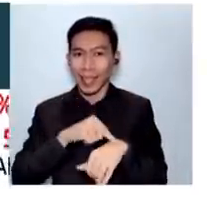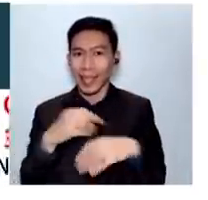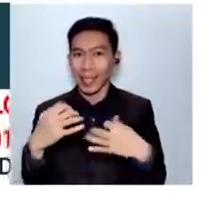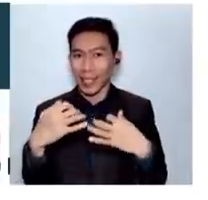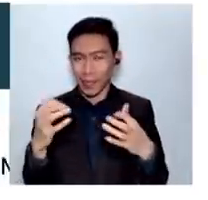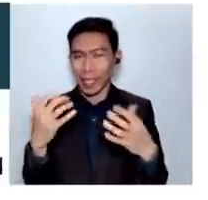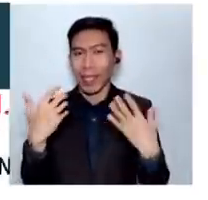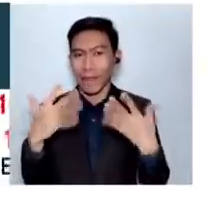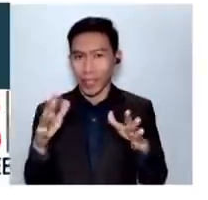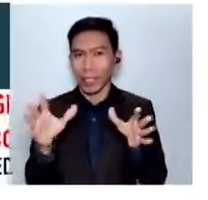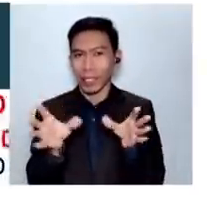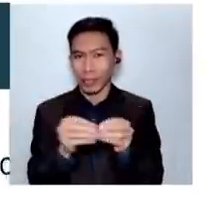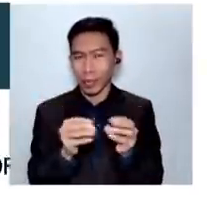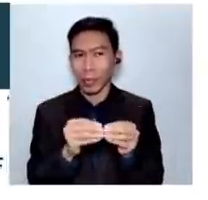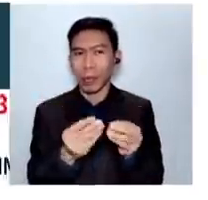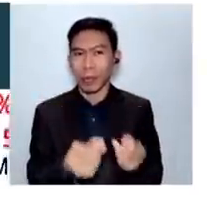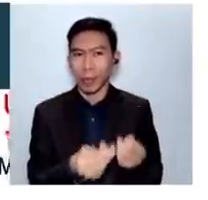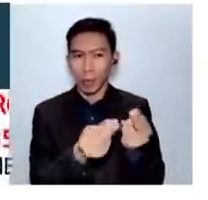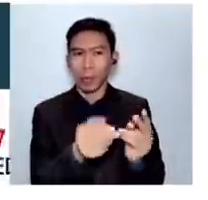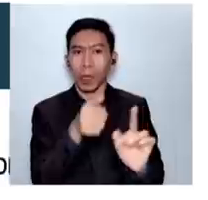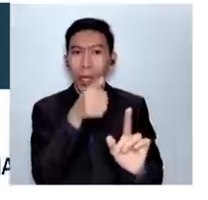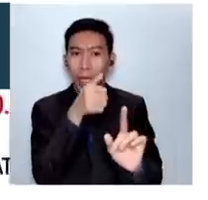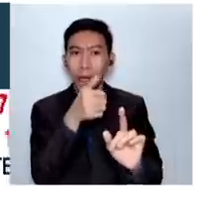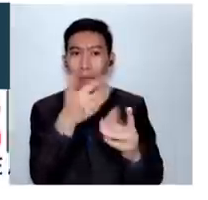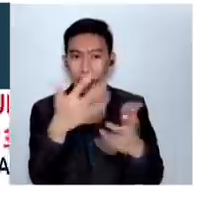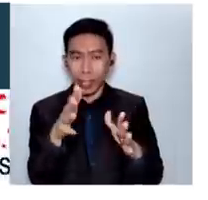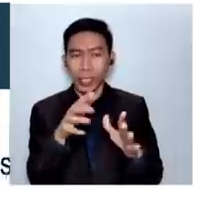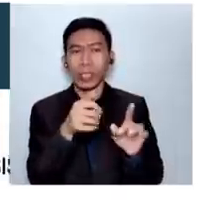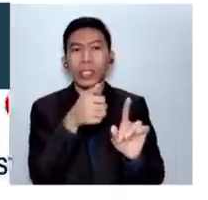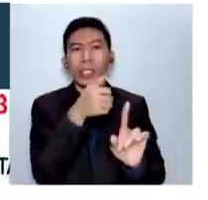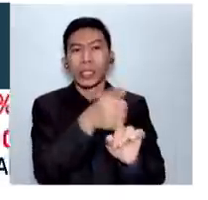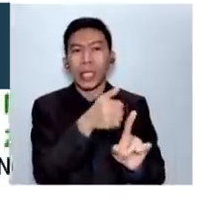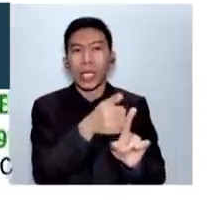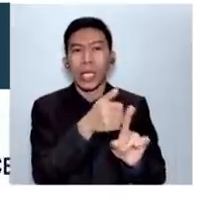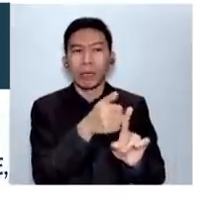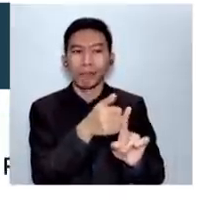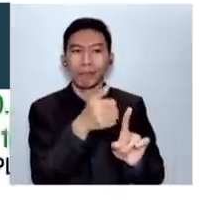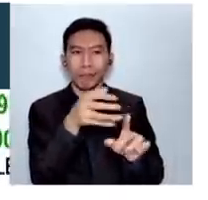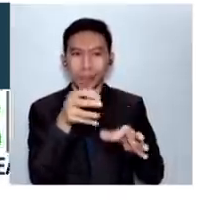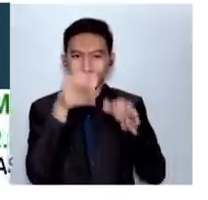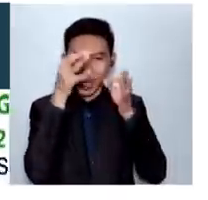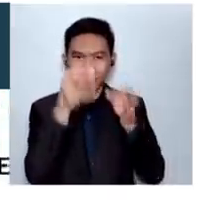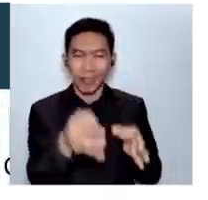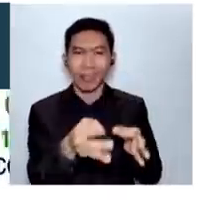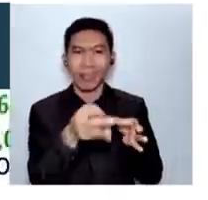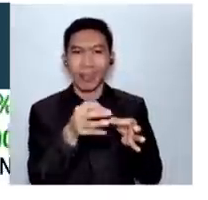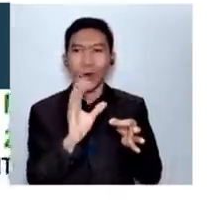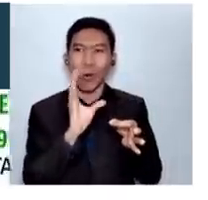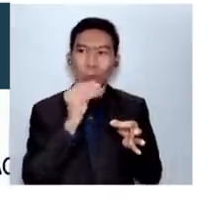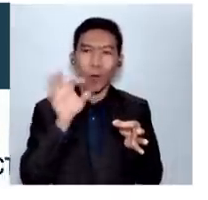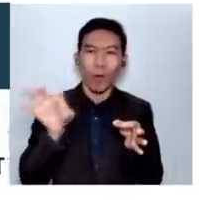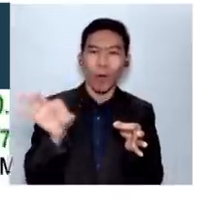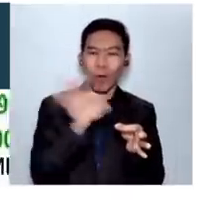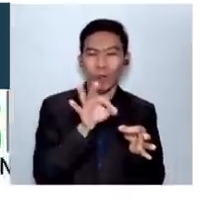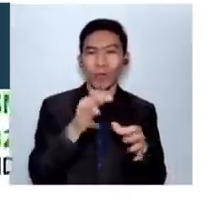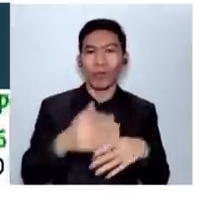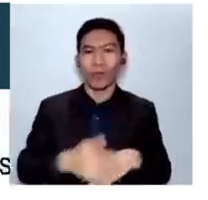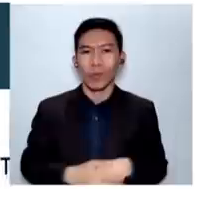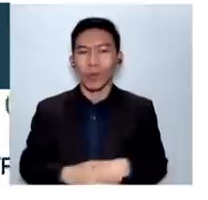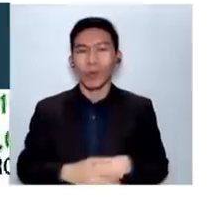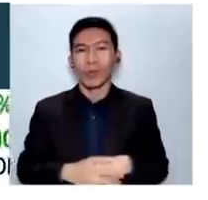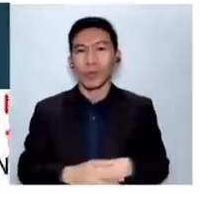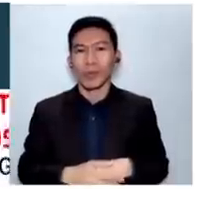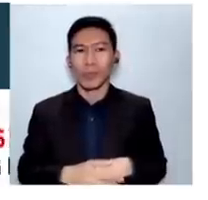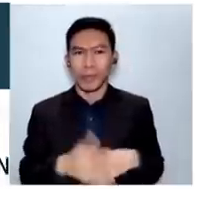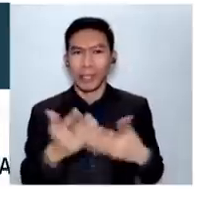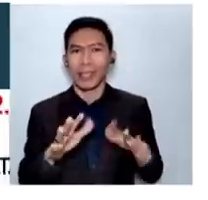delegated to him the choice for his vice presidential running mate. So nabuo na po. This is it. I asked you that question because